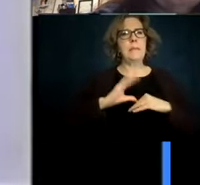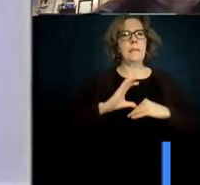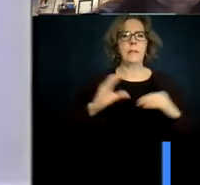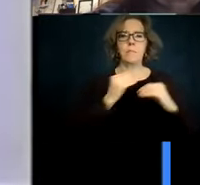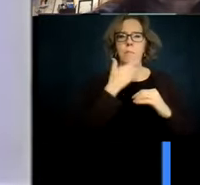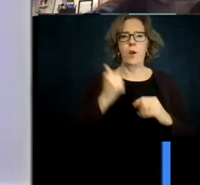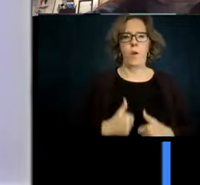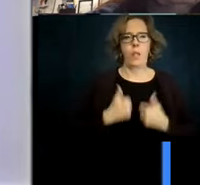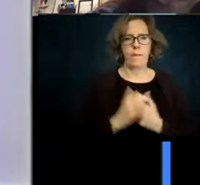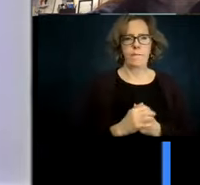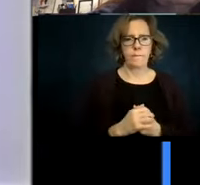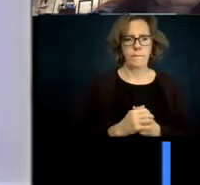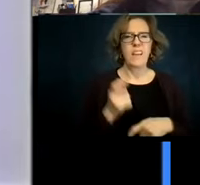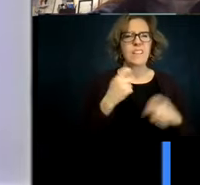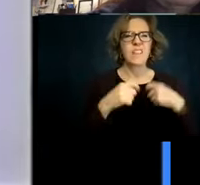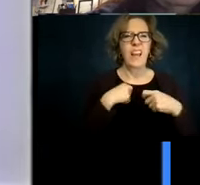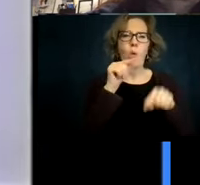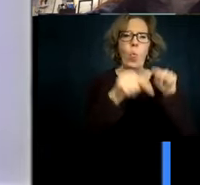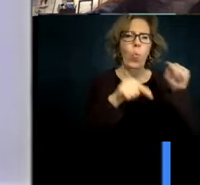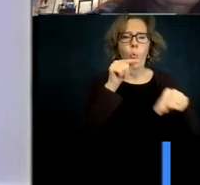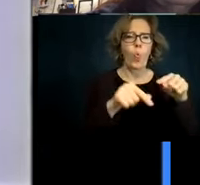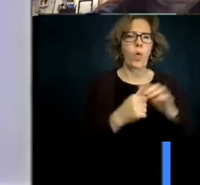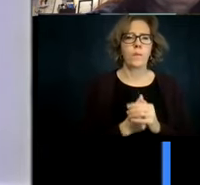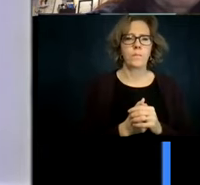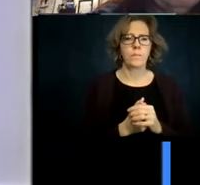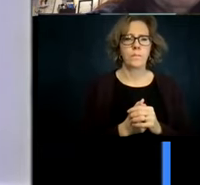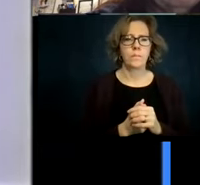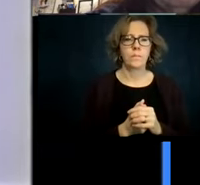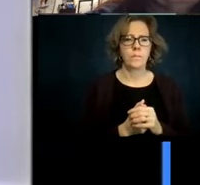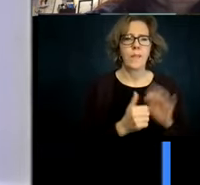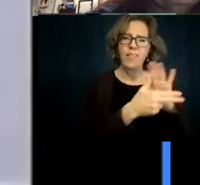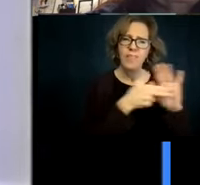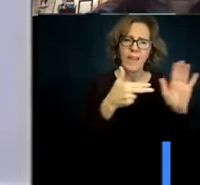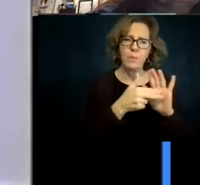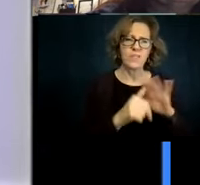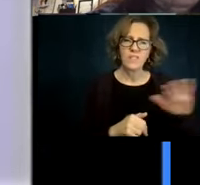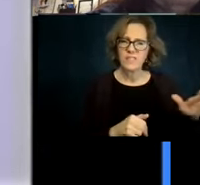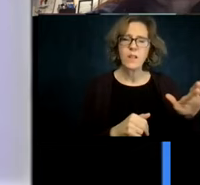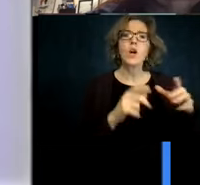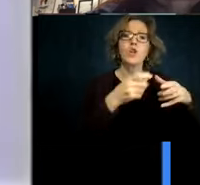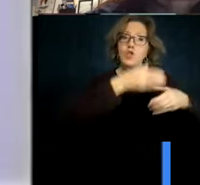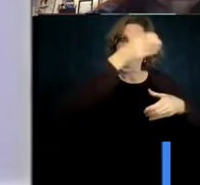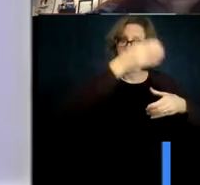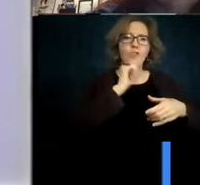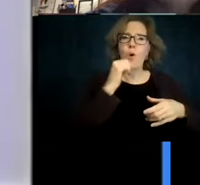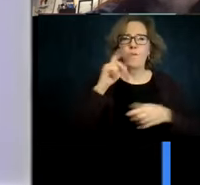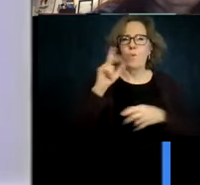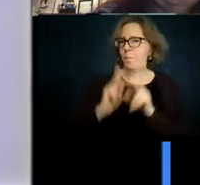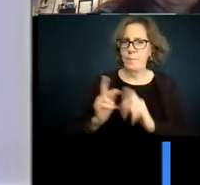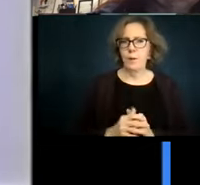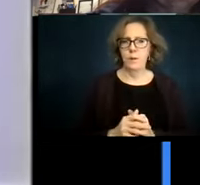of giving names. Label jars instead of people. We all have dignity. We all have a